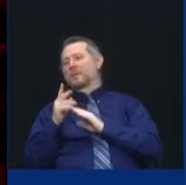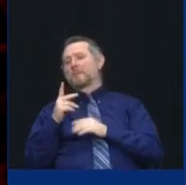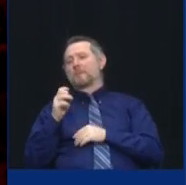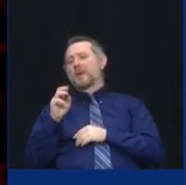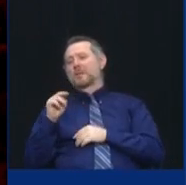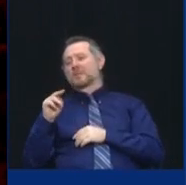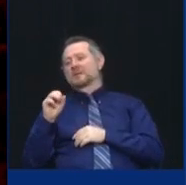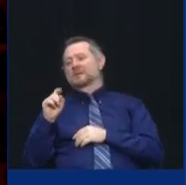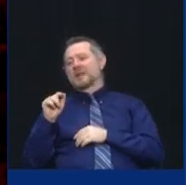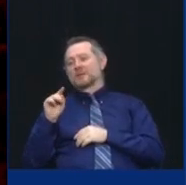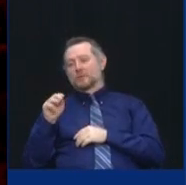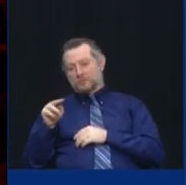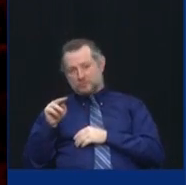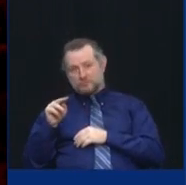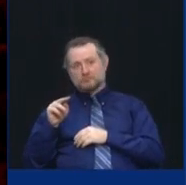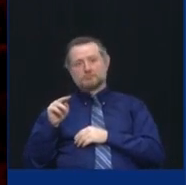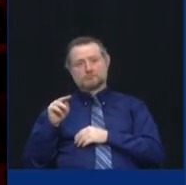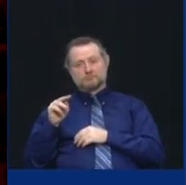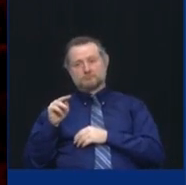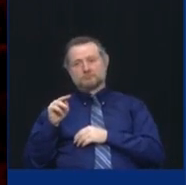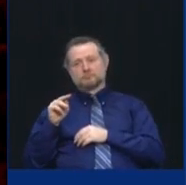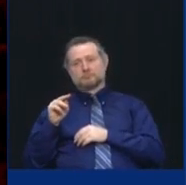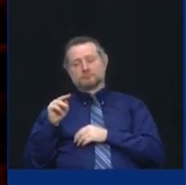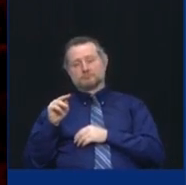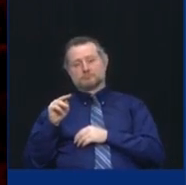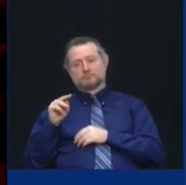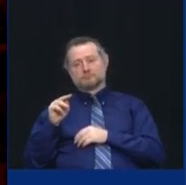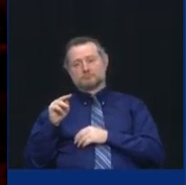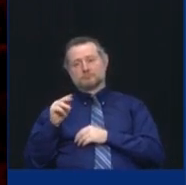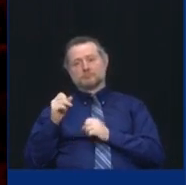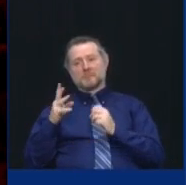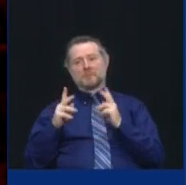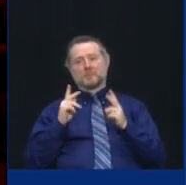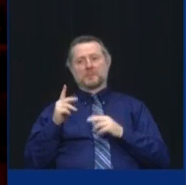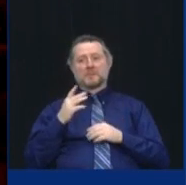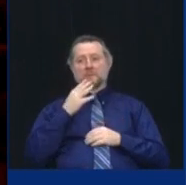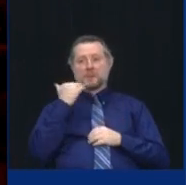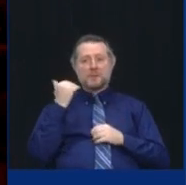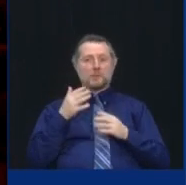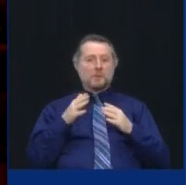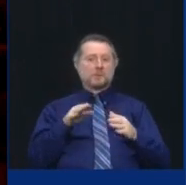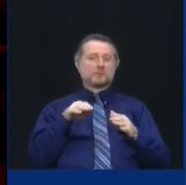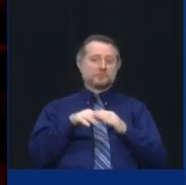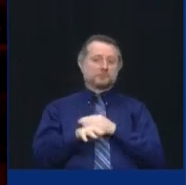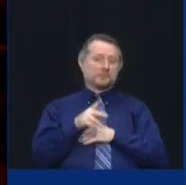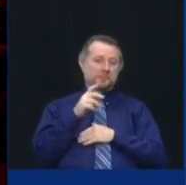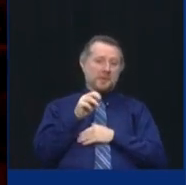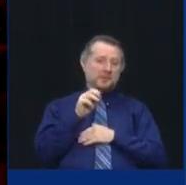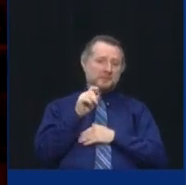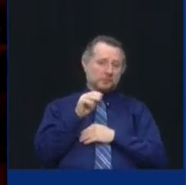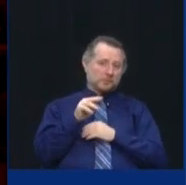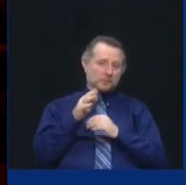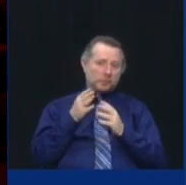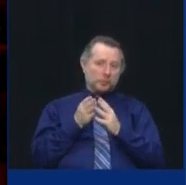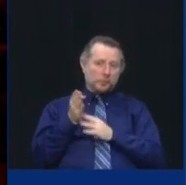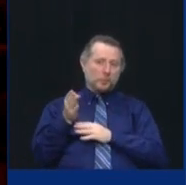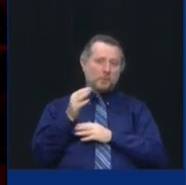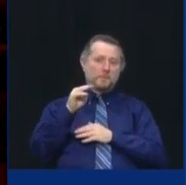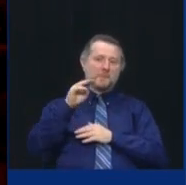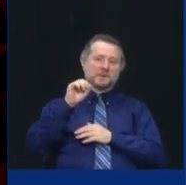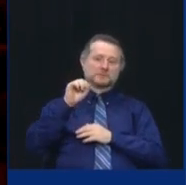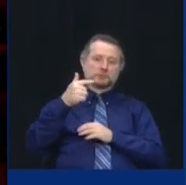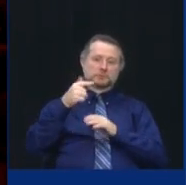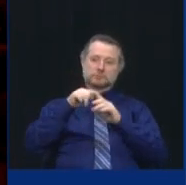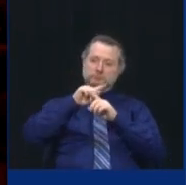Advocates have long said that the one way to get the Penn Station that New York deserves is from Madison Square Garden to move. How open would you be to that